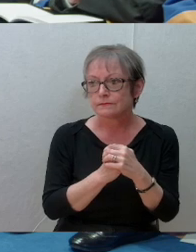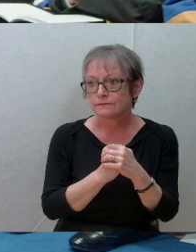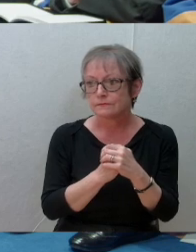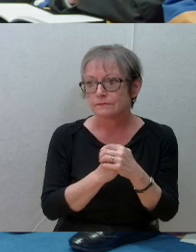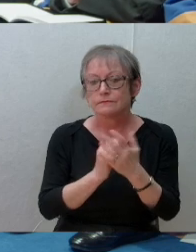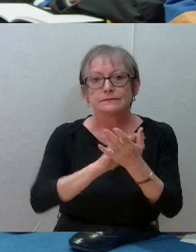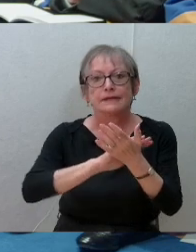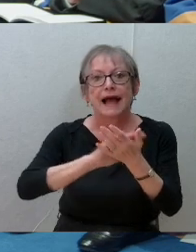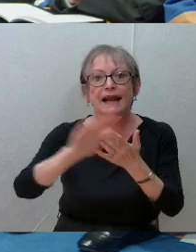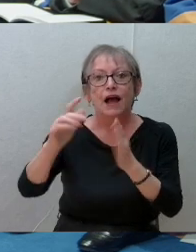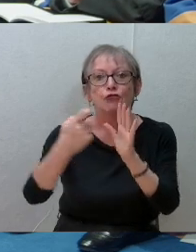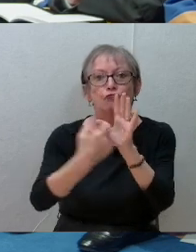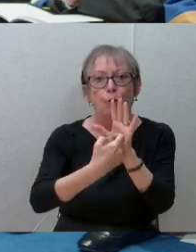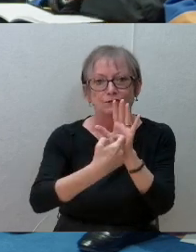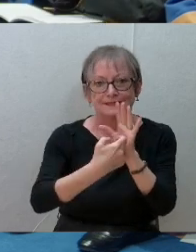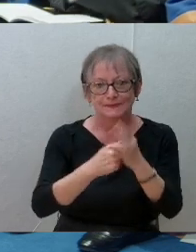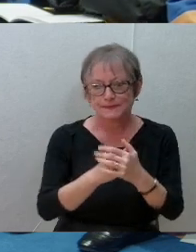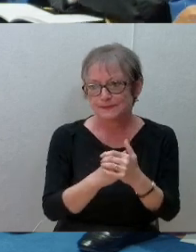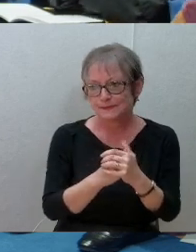And Hannah Rhodes.